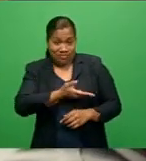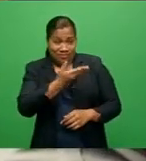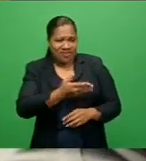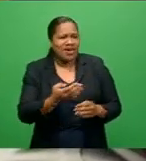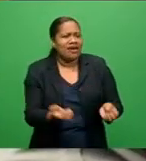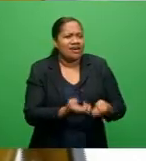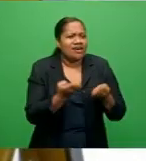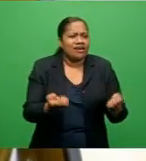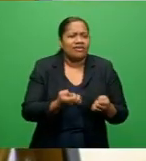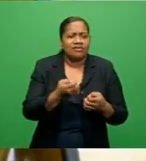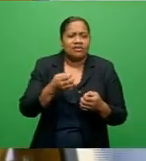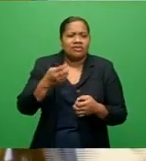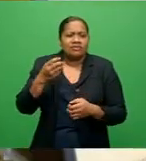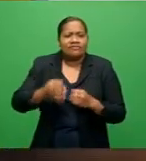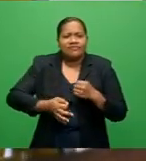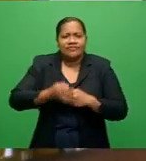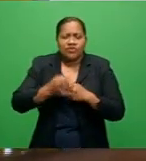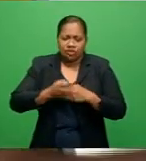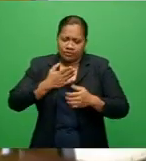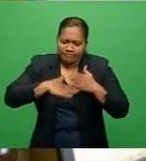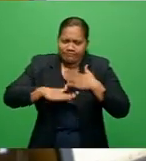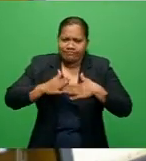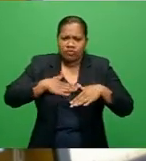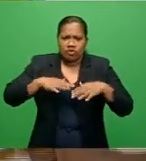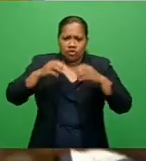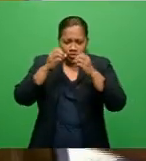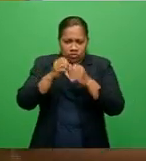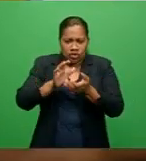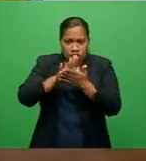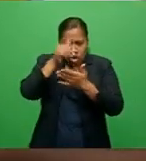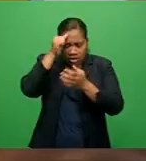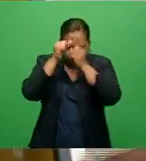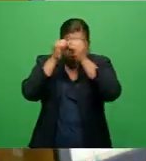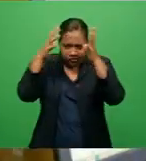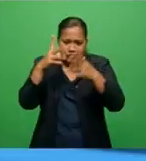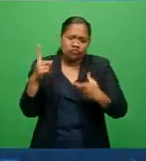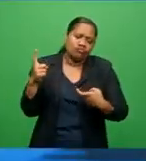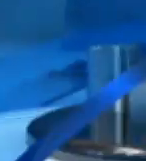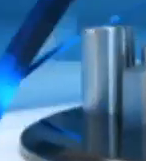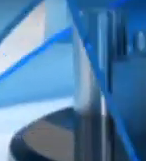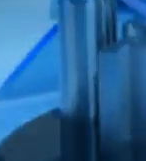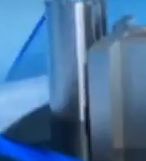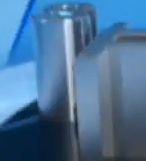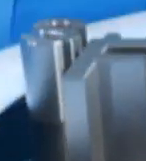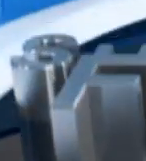broaden their knowledge and join the force. Kritika Kumar, FBC News.